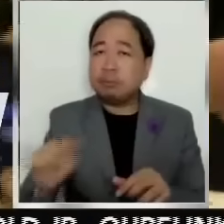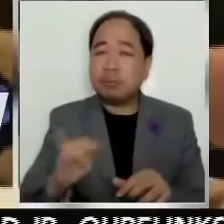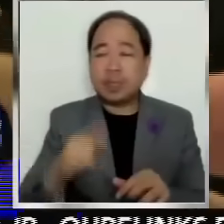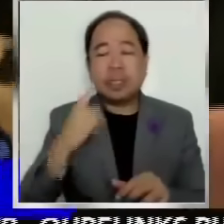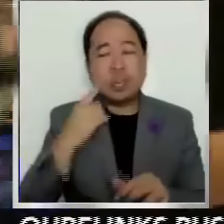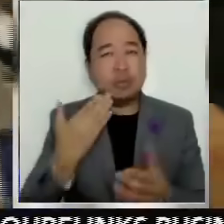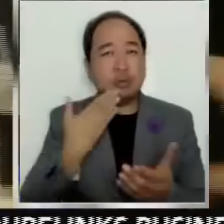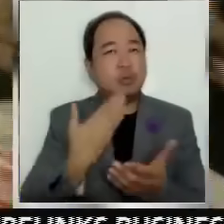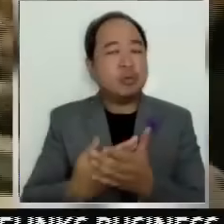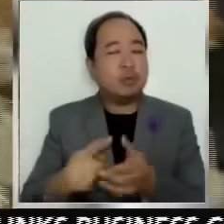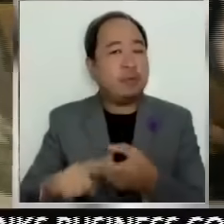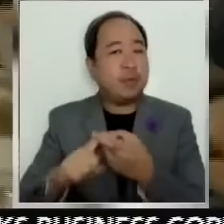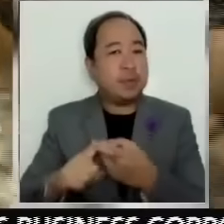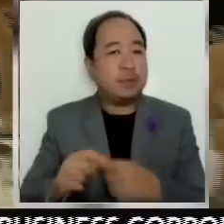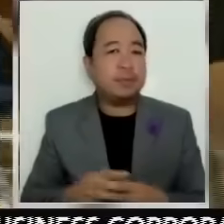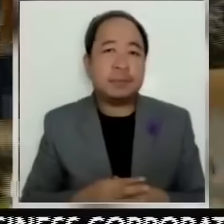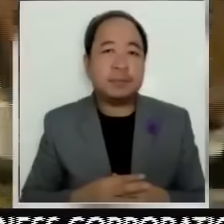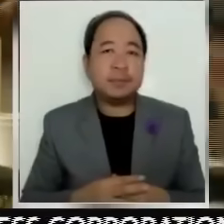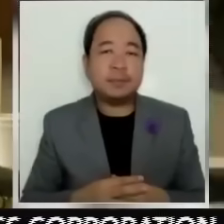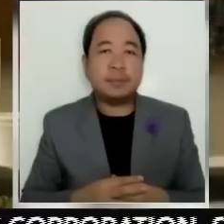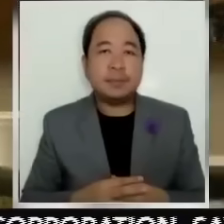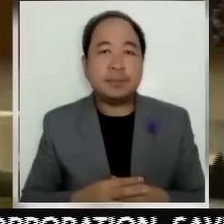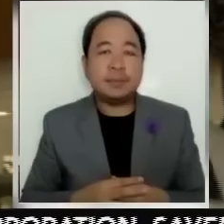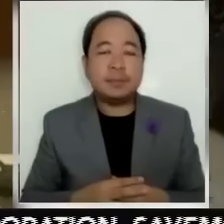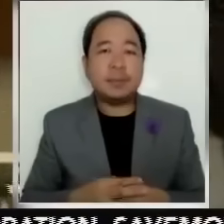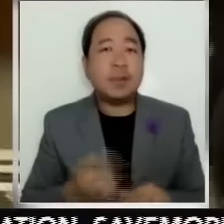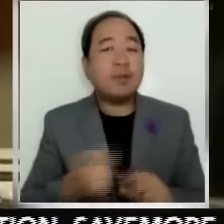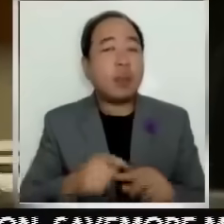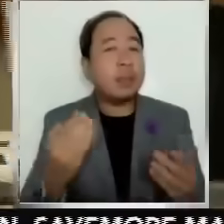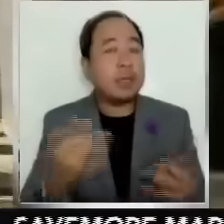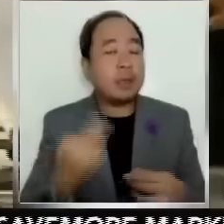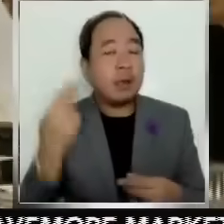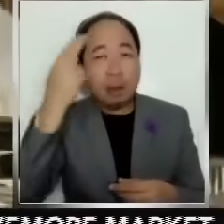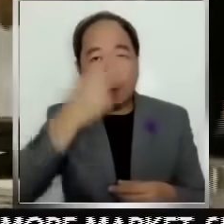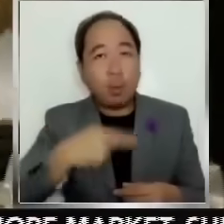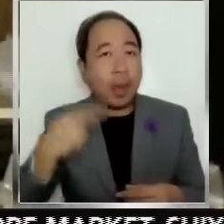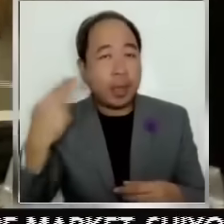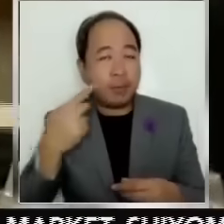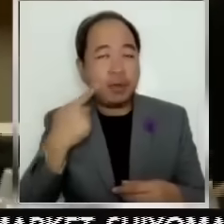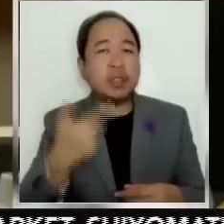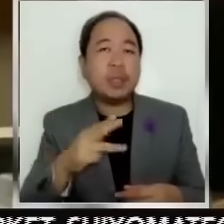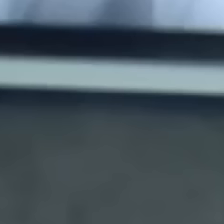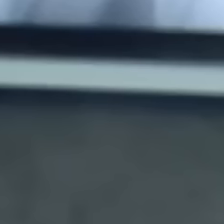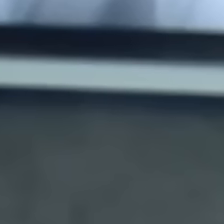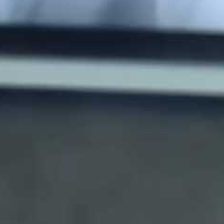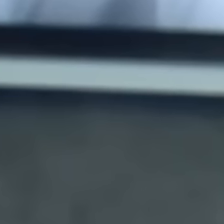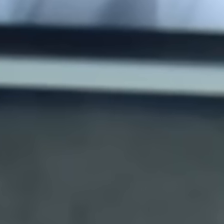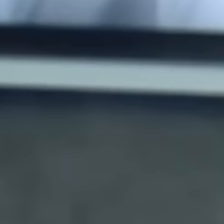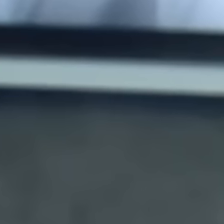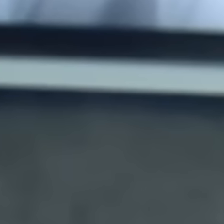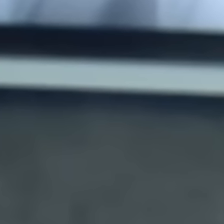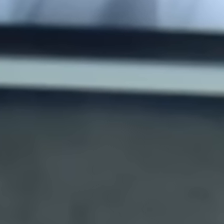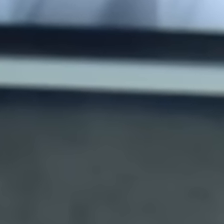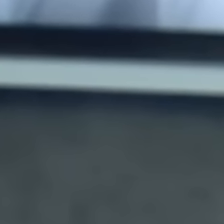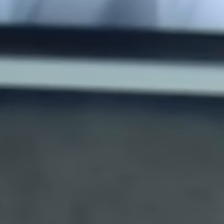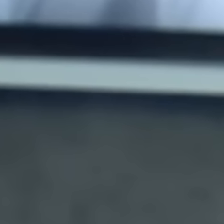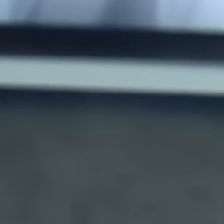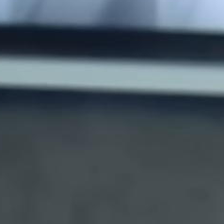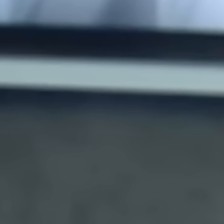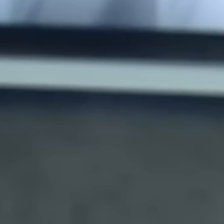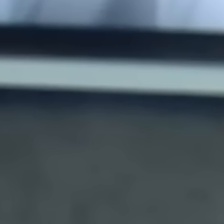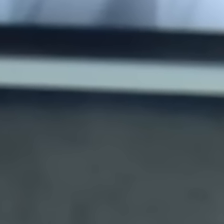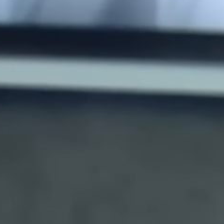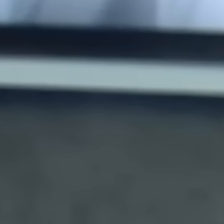sa Honolulu sa Hawaii, para sa GMA Integrated News, Mariz Umali nakatutok, 24 oras. Mga kapuso, samahan nyo kaming